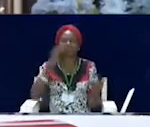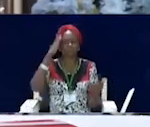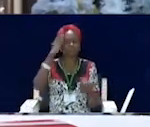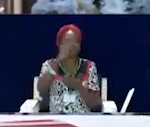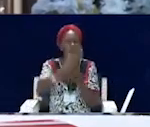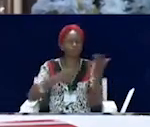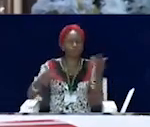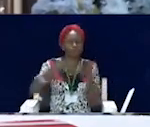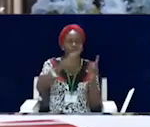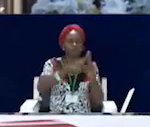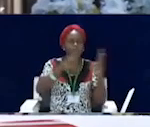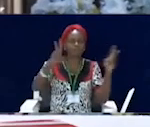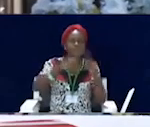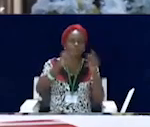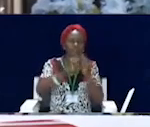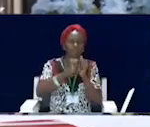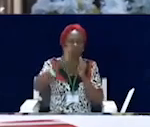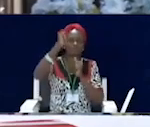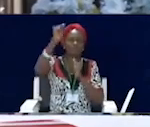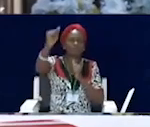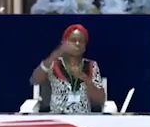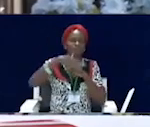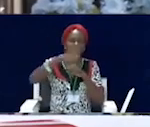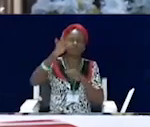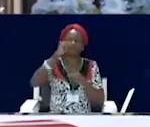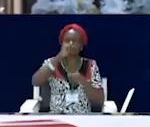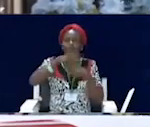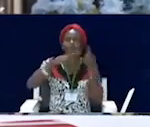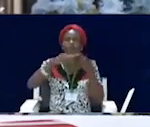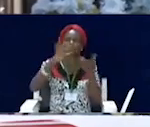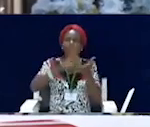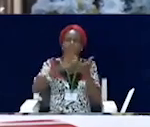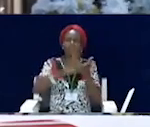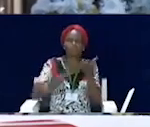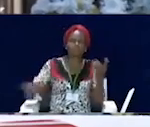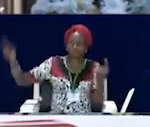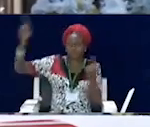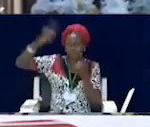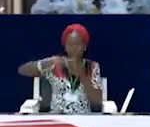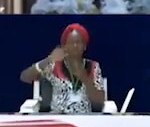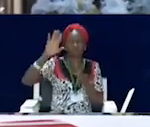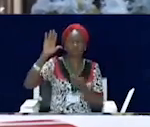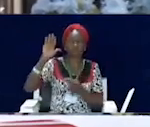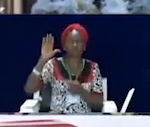are very, very far away, so I'm going to count up to 15.